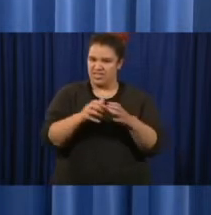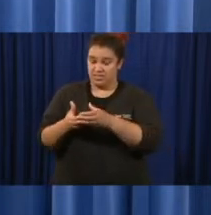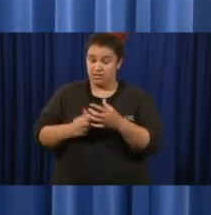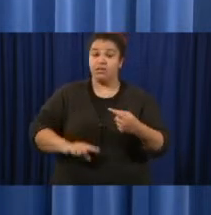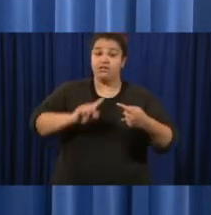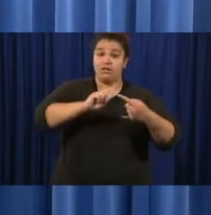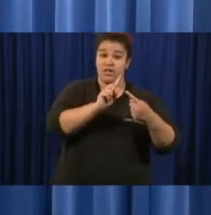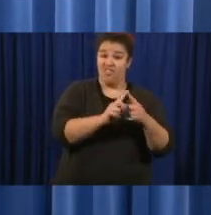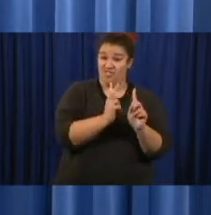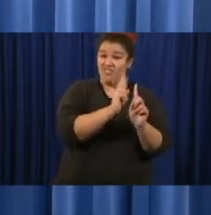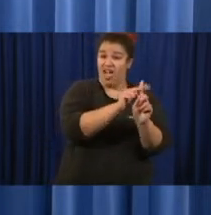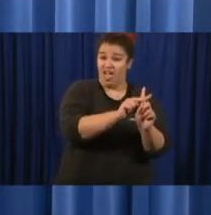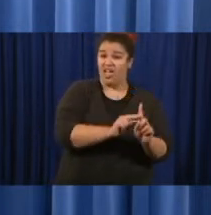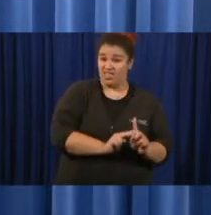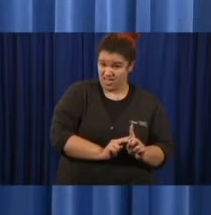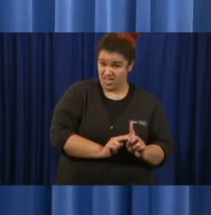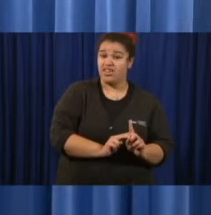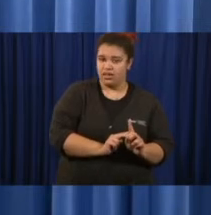with an administrative